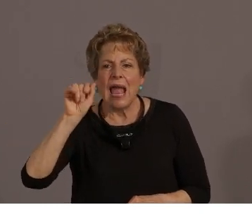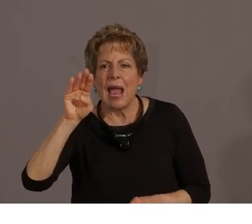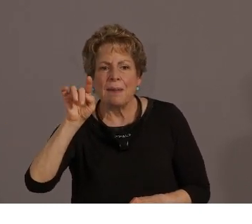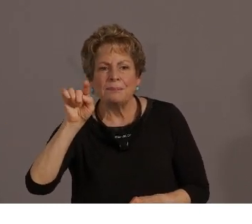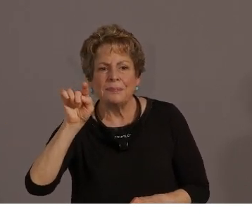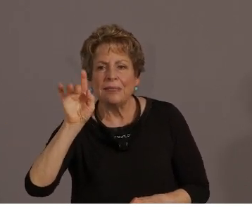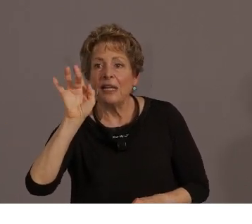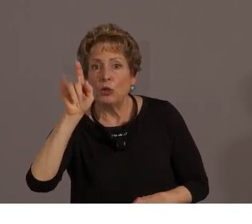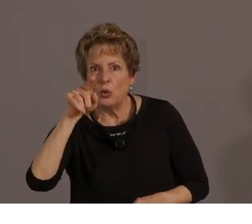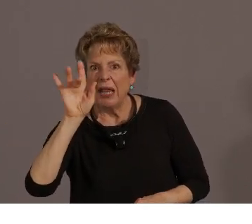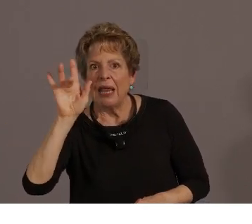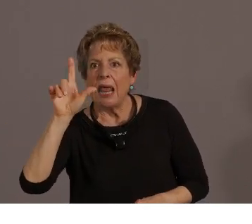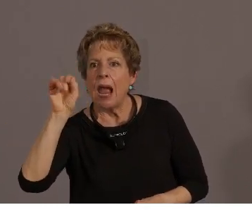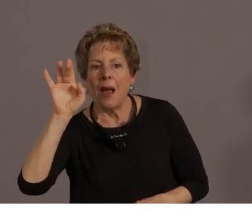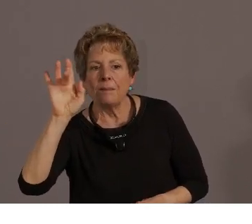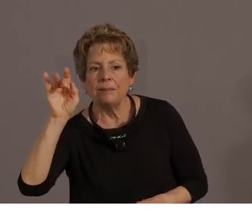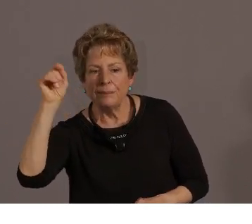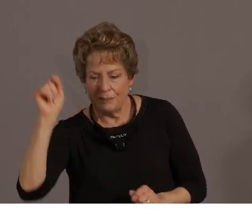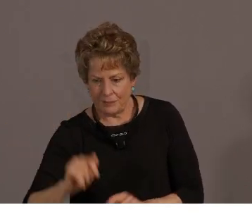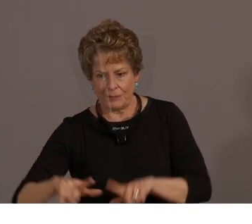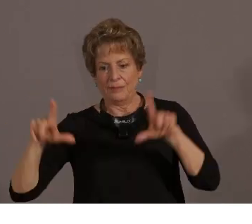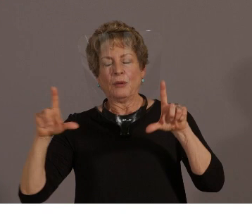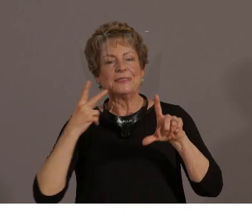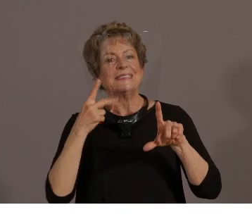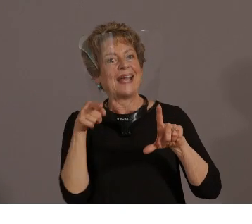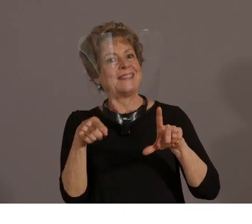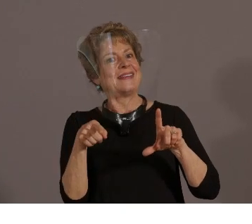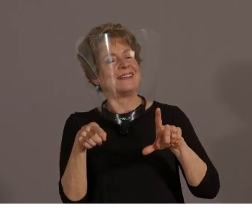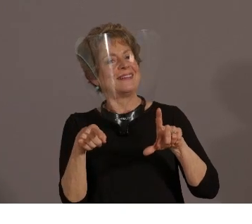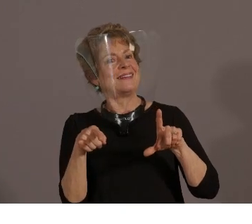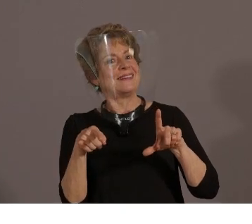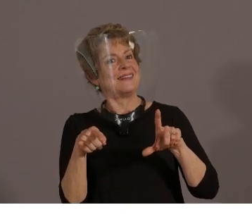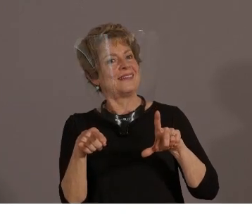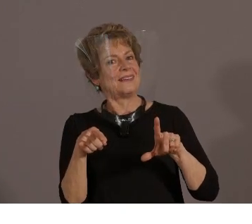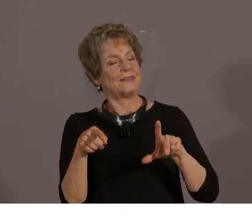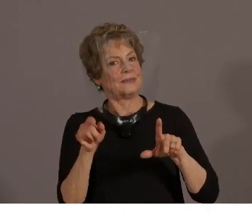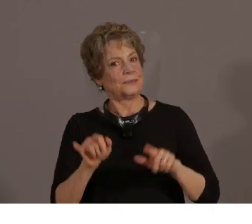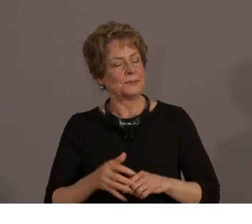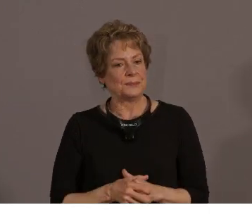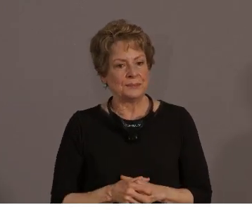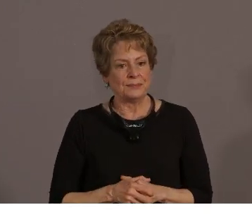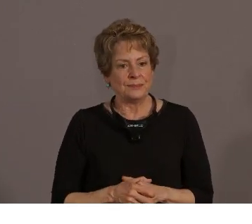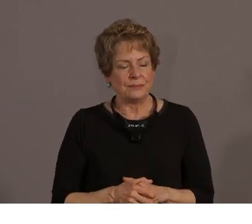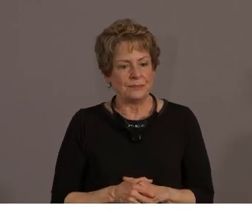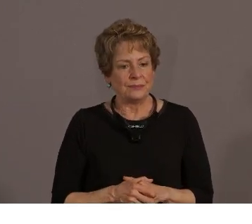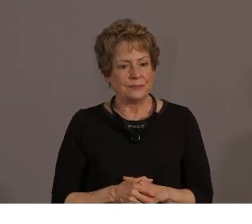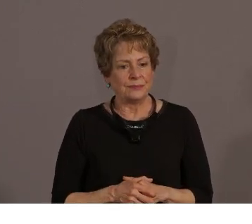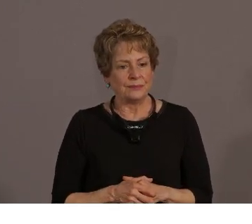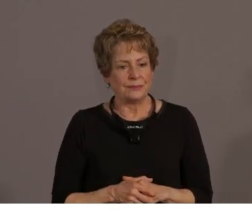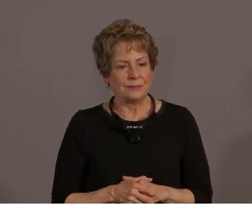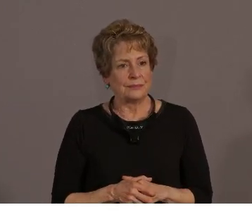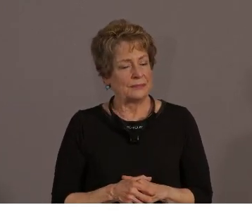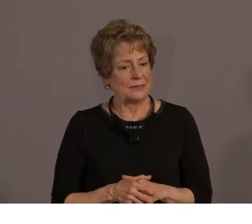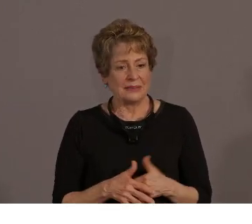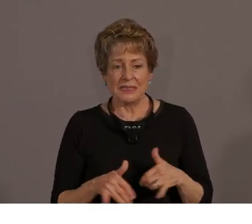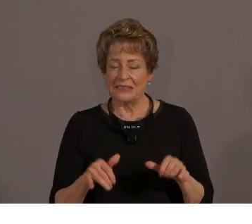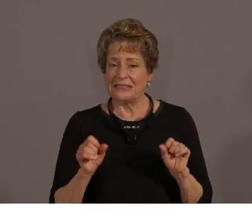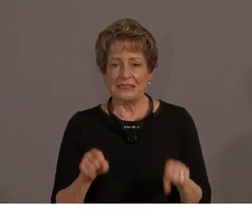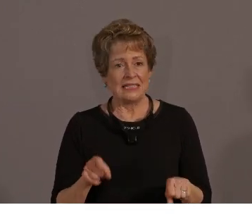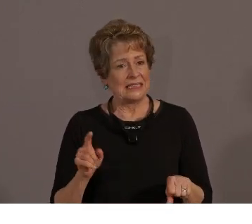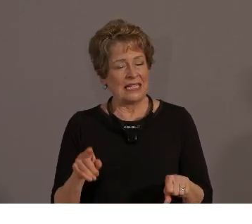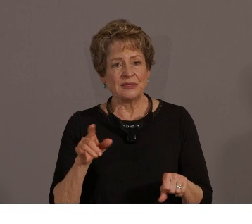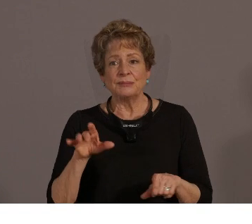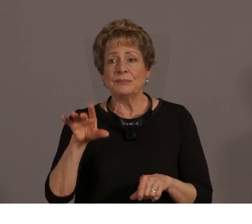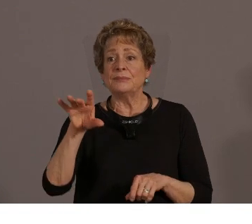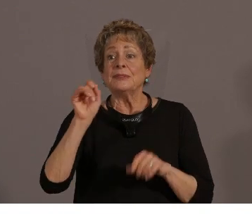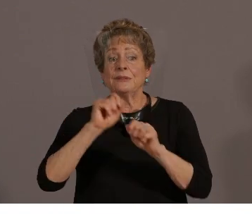our summary website page. And again, this page is still filterable by the county, so if you wanted to see county-specific